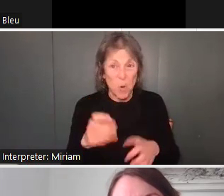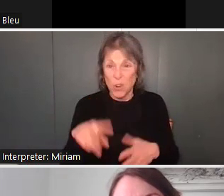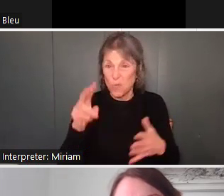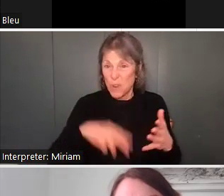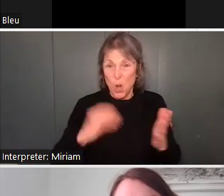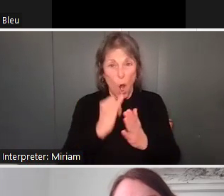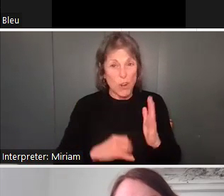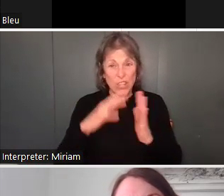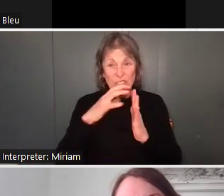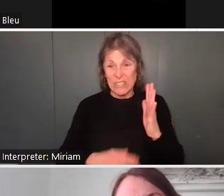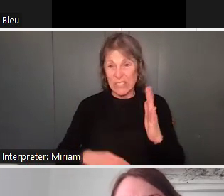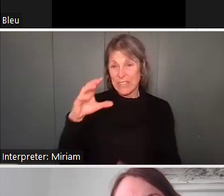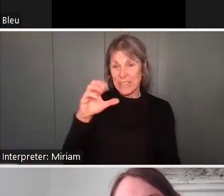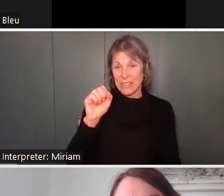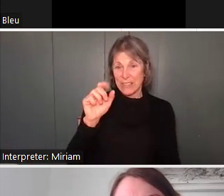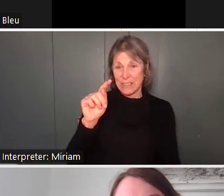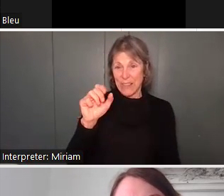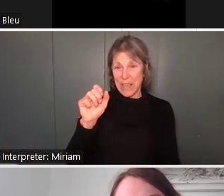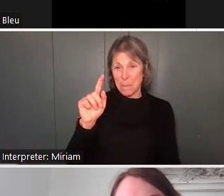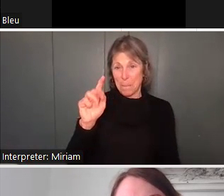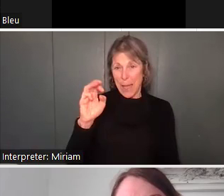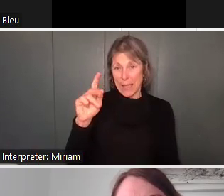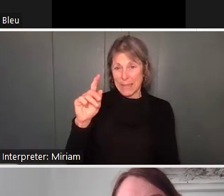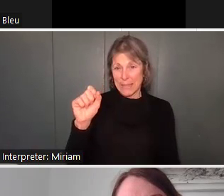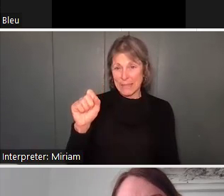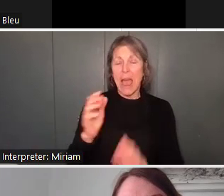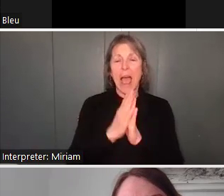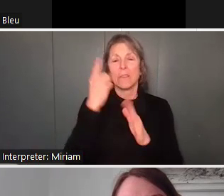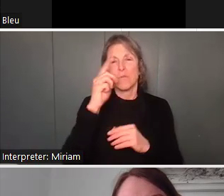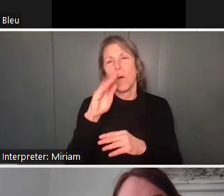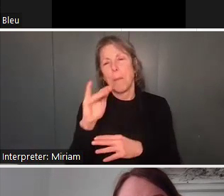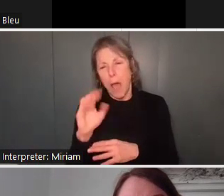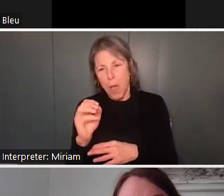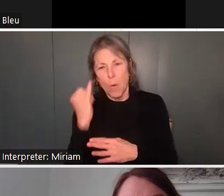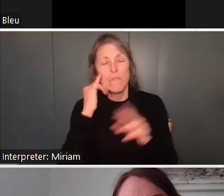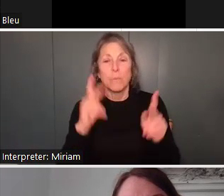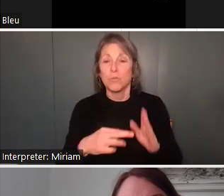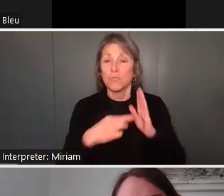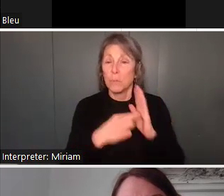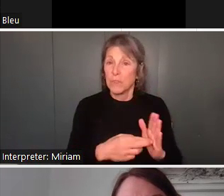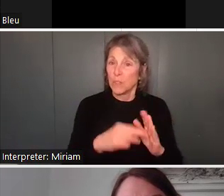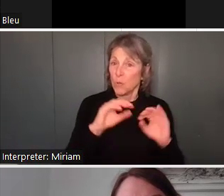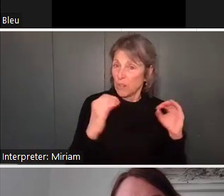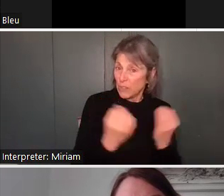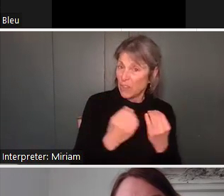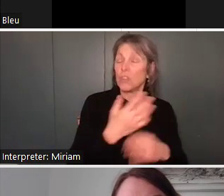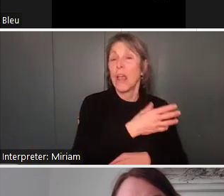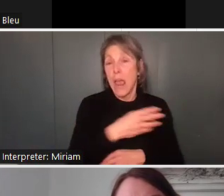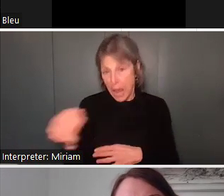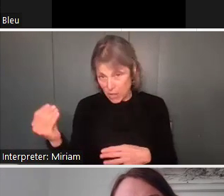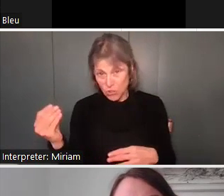there. So I would just ask for the bio, which is appropriate for someone who's representing an organization and for an